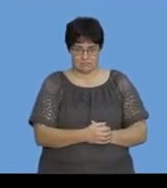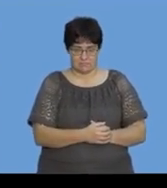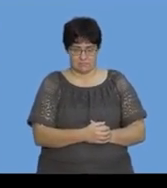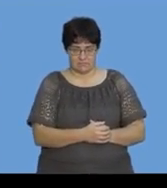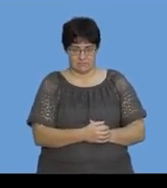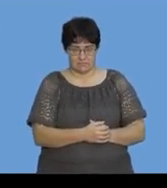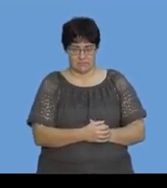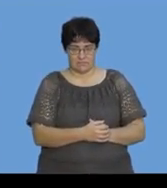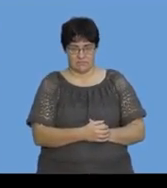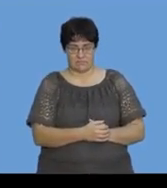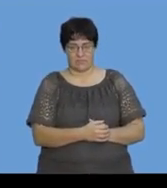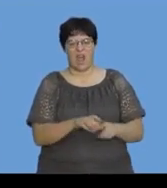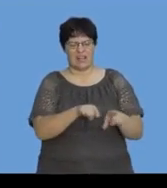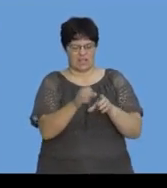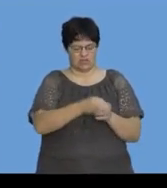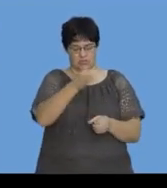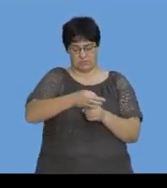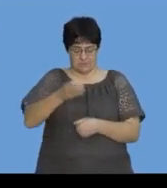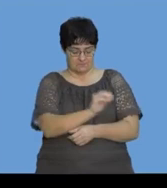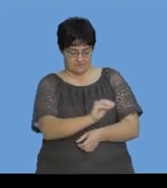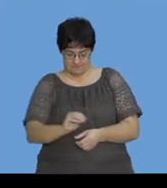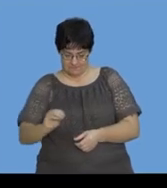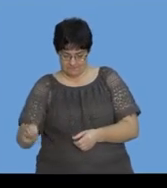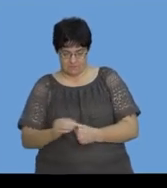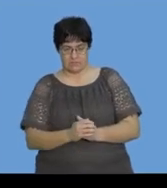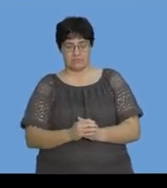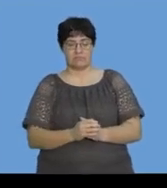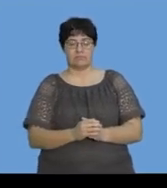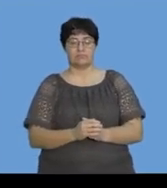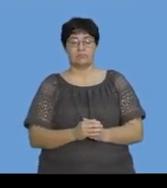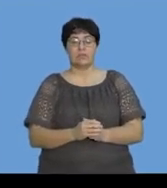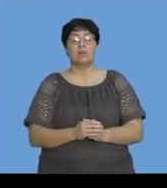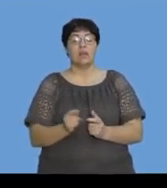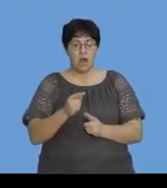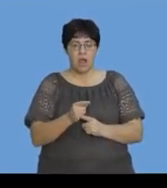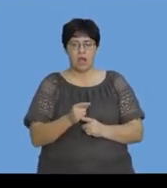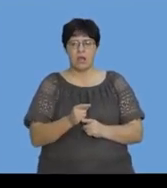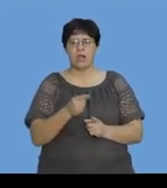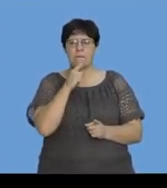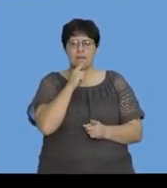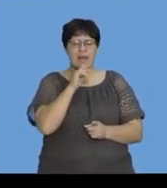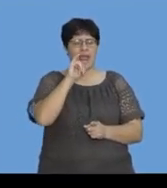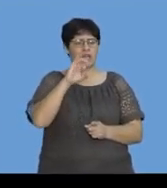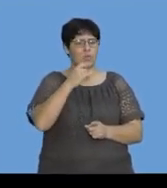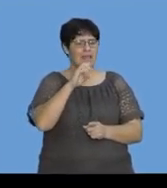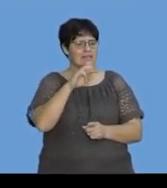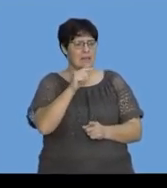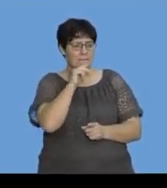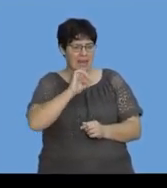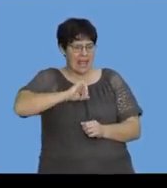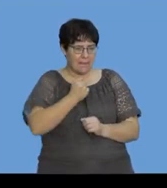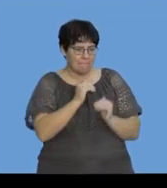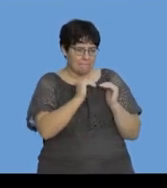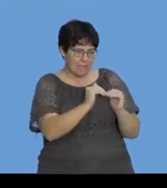right, in each, say we put them in each of the test tubes. Okay, now what we do is, the samples are incubated. What